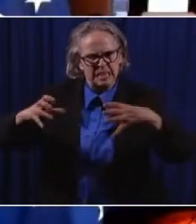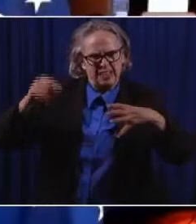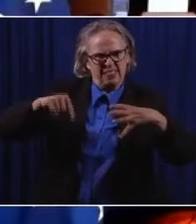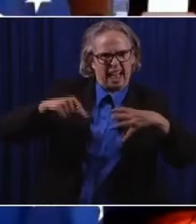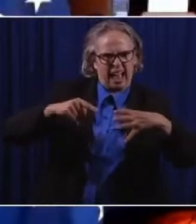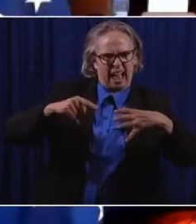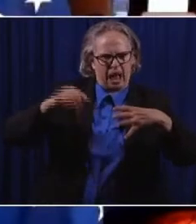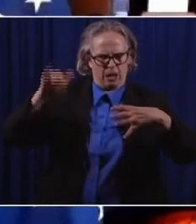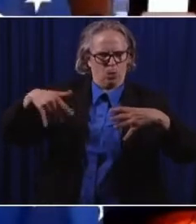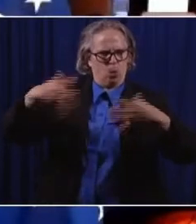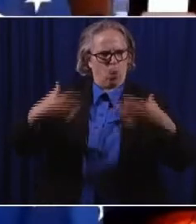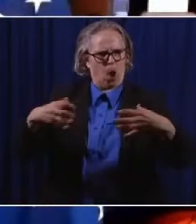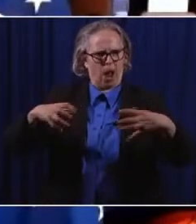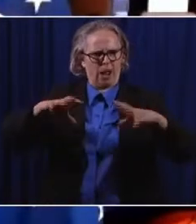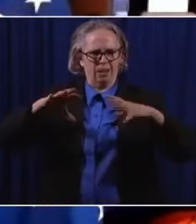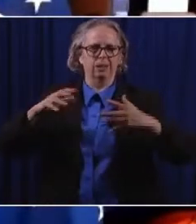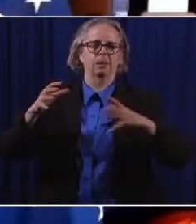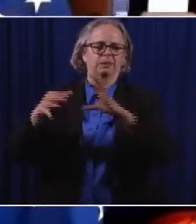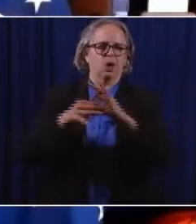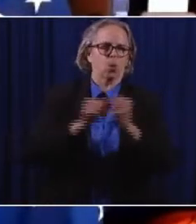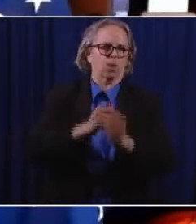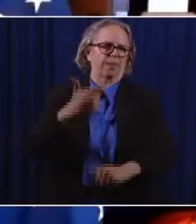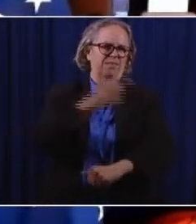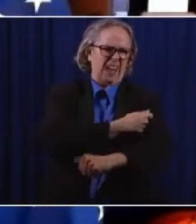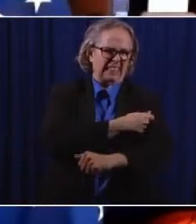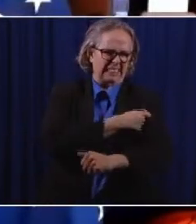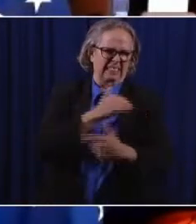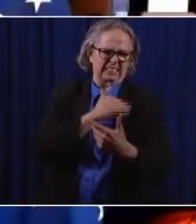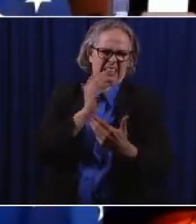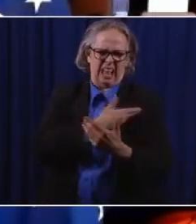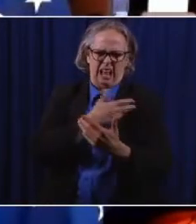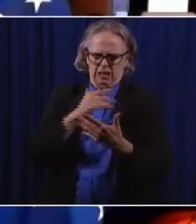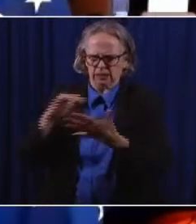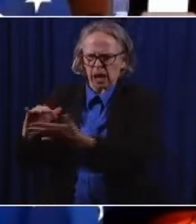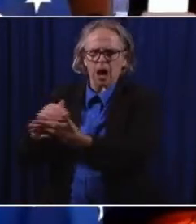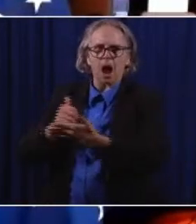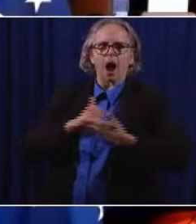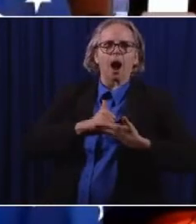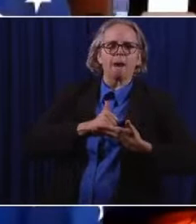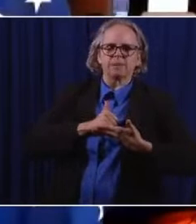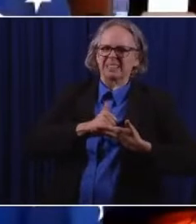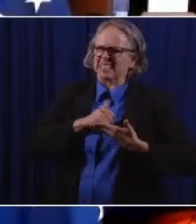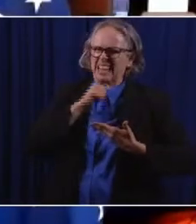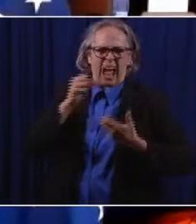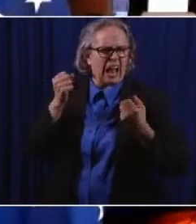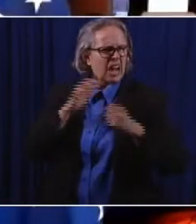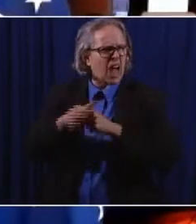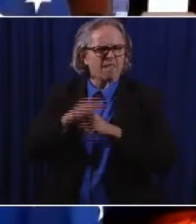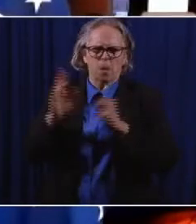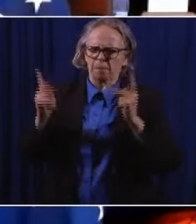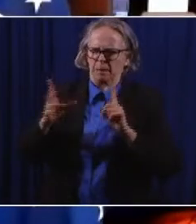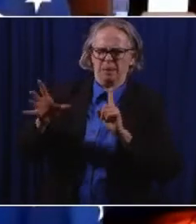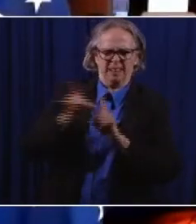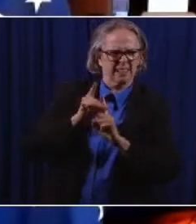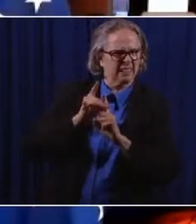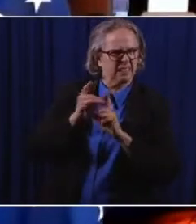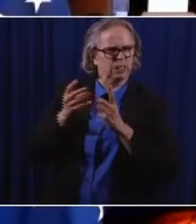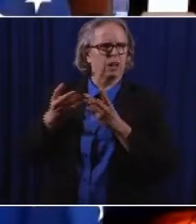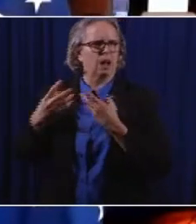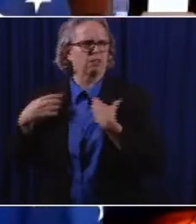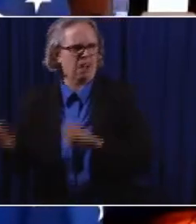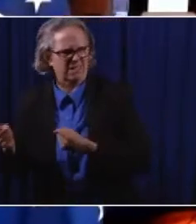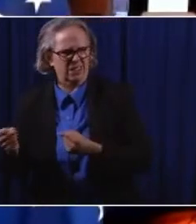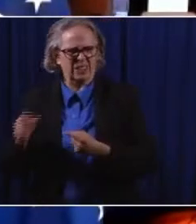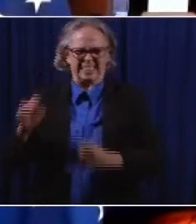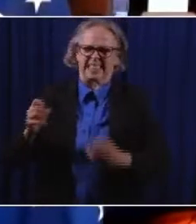I had from that information, is that we've got a long way to go, that we've got to get a vaccine, and that the